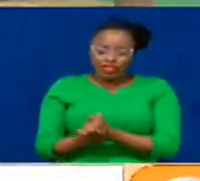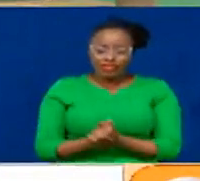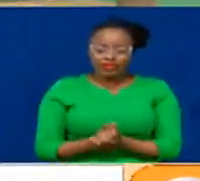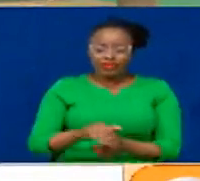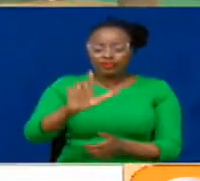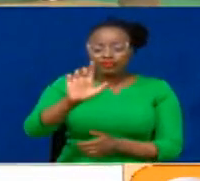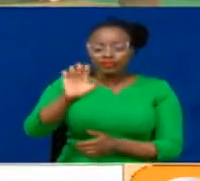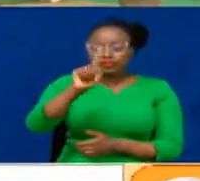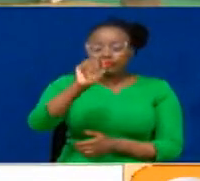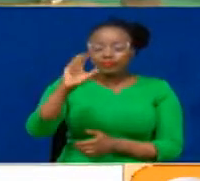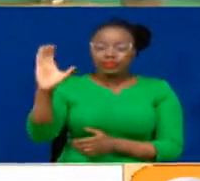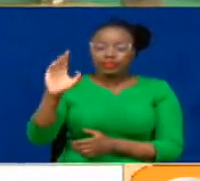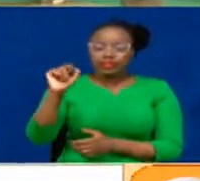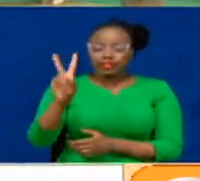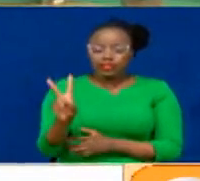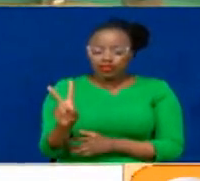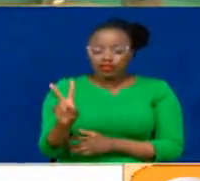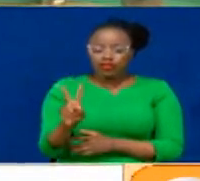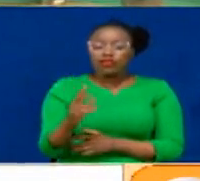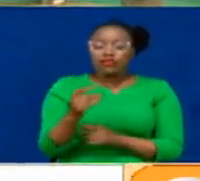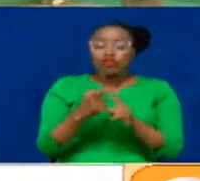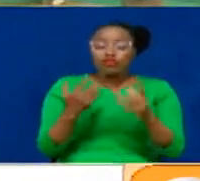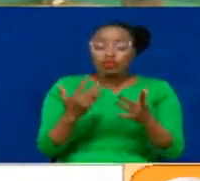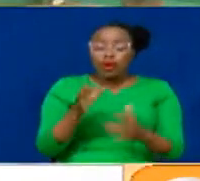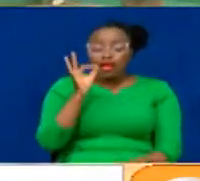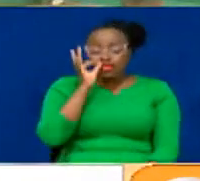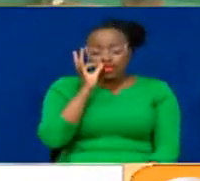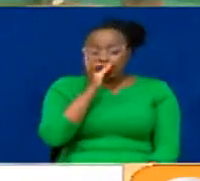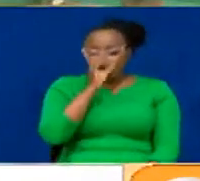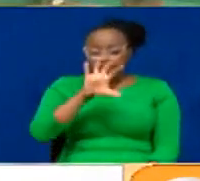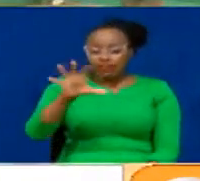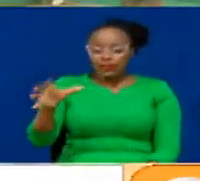Stephen Leto, Citizen TV, Kifureni Grounds, Nyeri County.